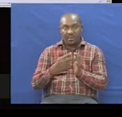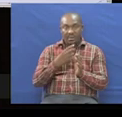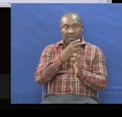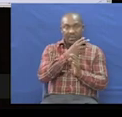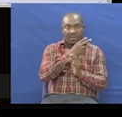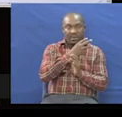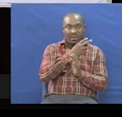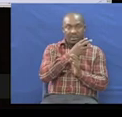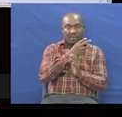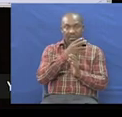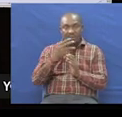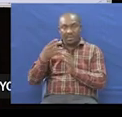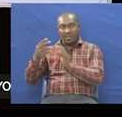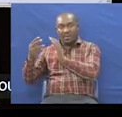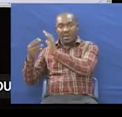number 3,